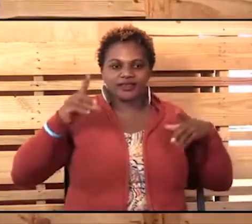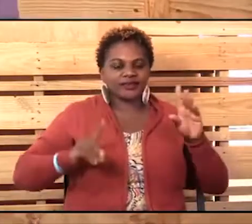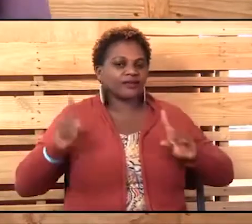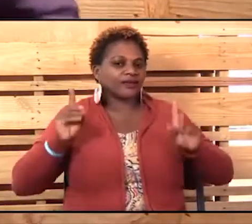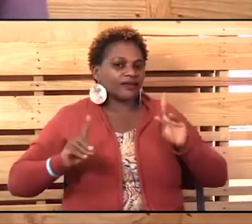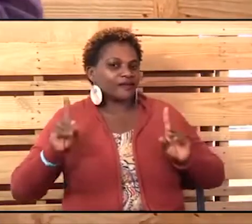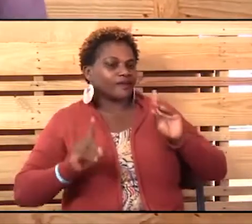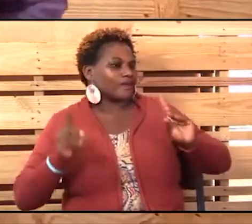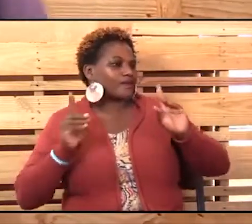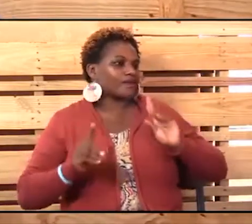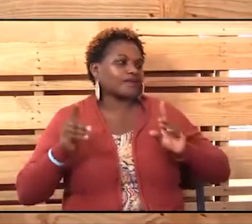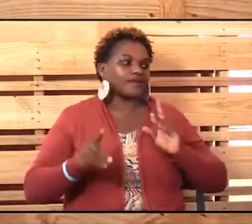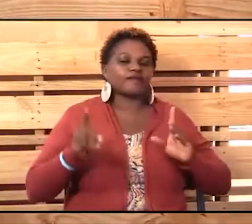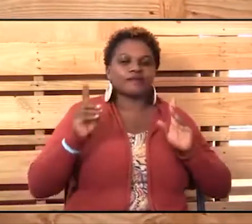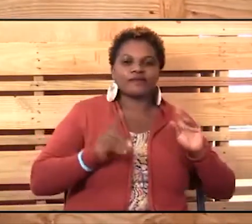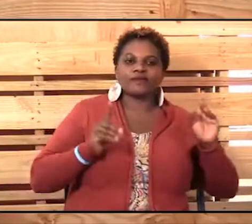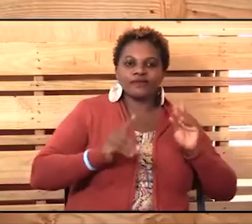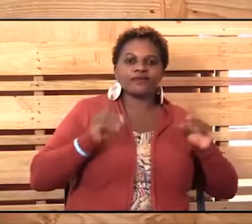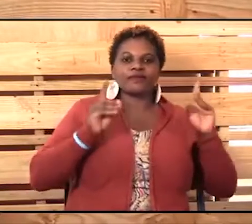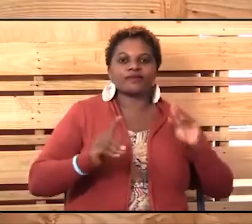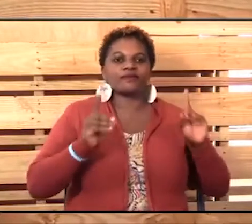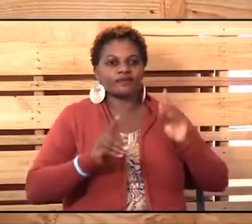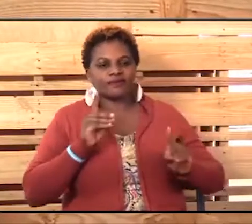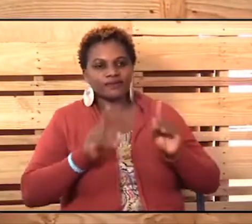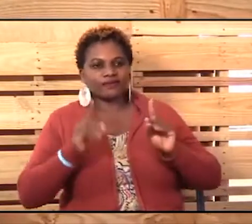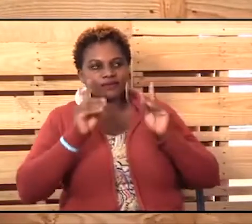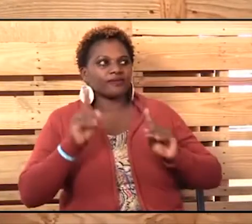me? Yeah. Hey, can I dance when I'm seated here? Oh,